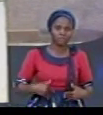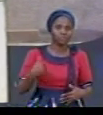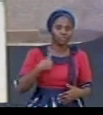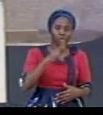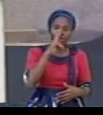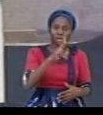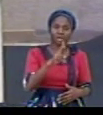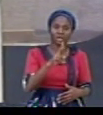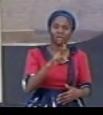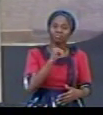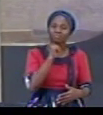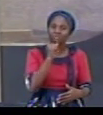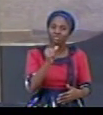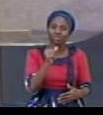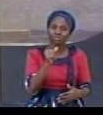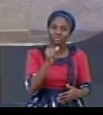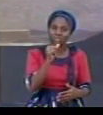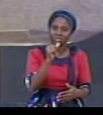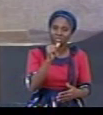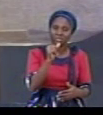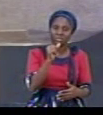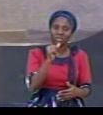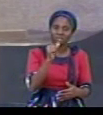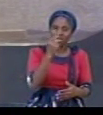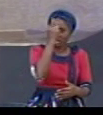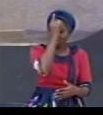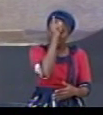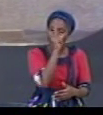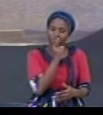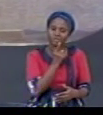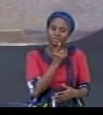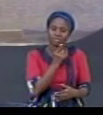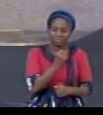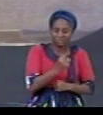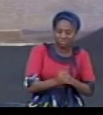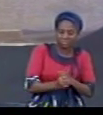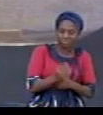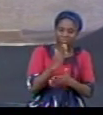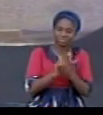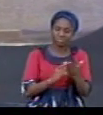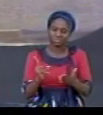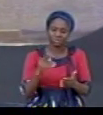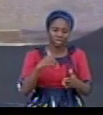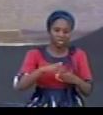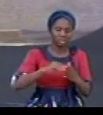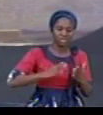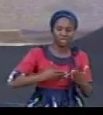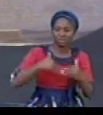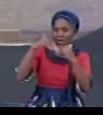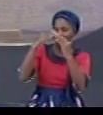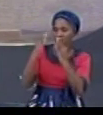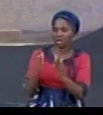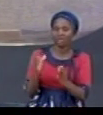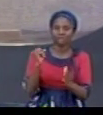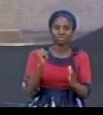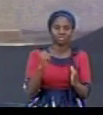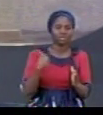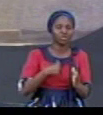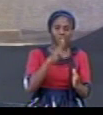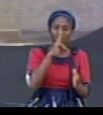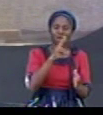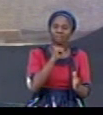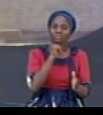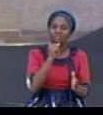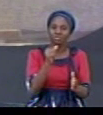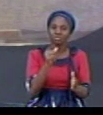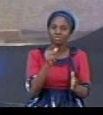isolated sufferer somewhere in our houses. We're no more an isolated